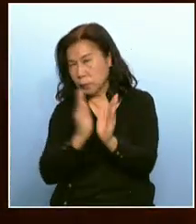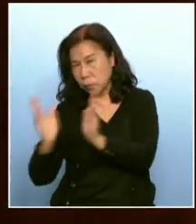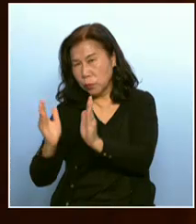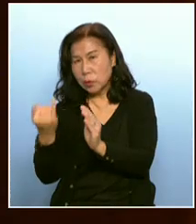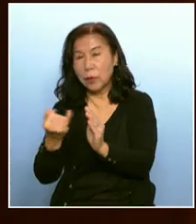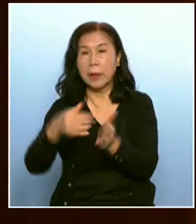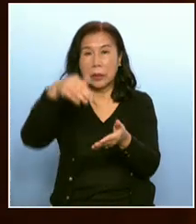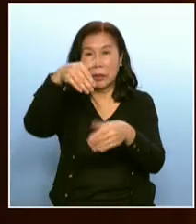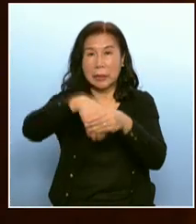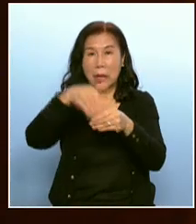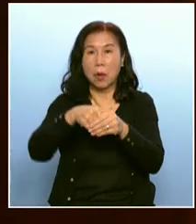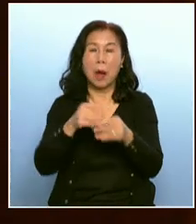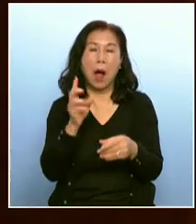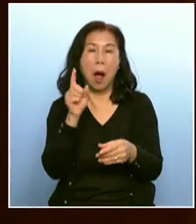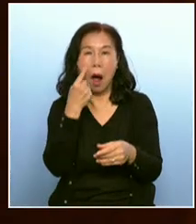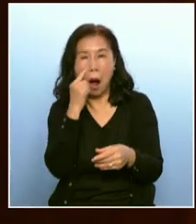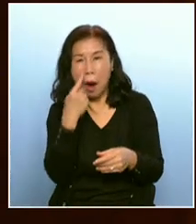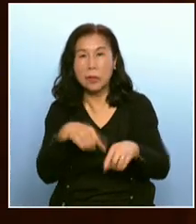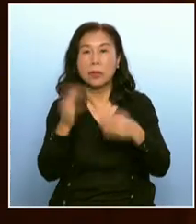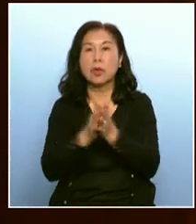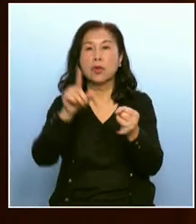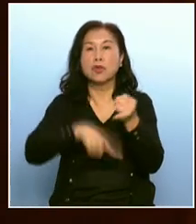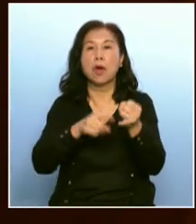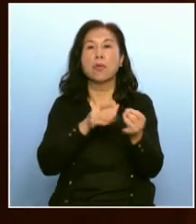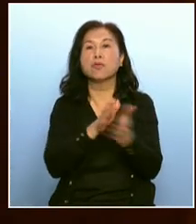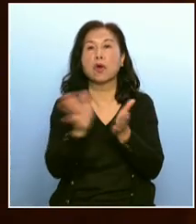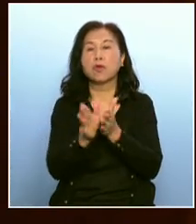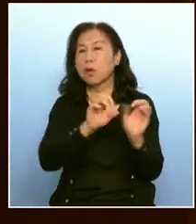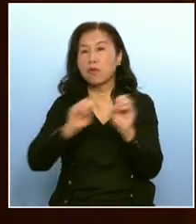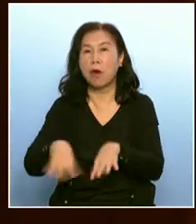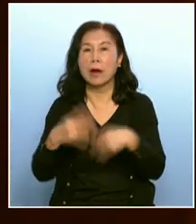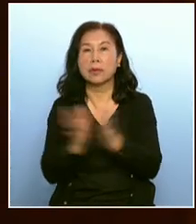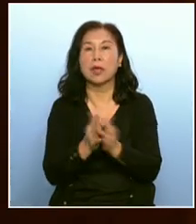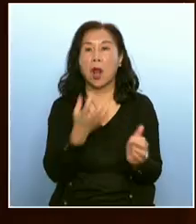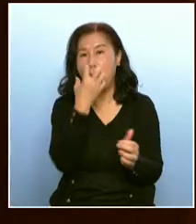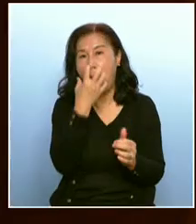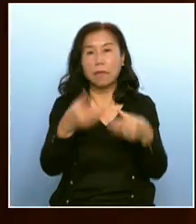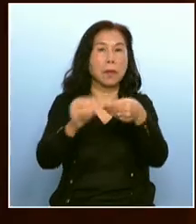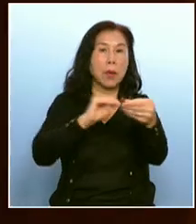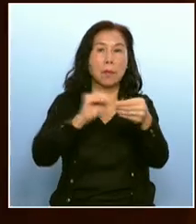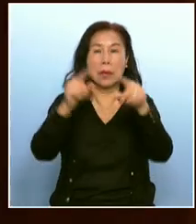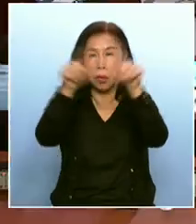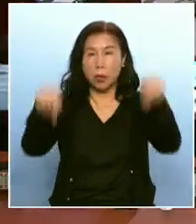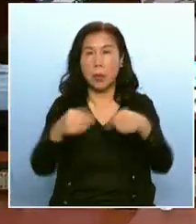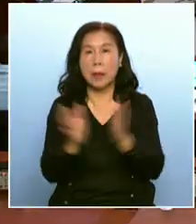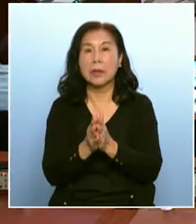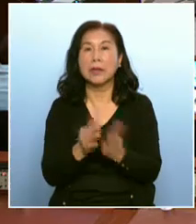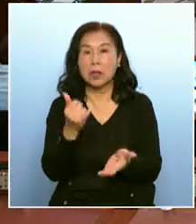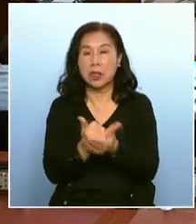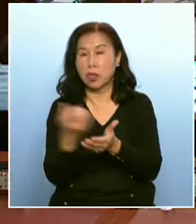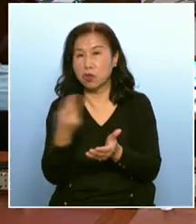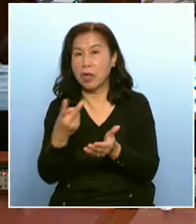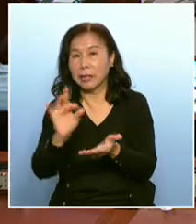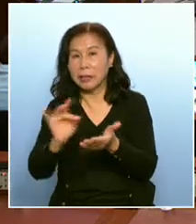room. Please make sure that you stamp in the middle of the box. If the check